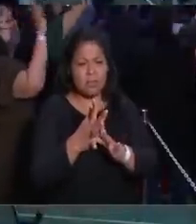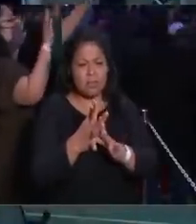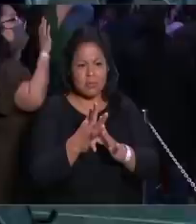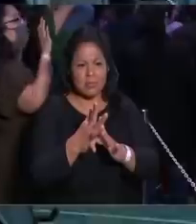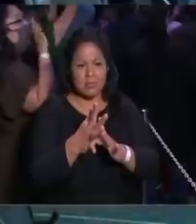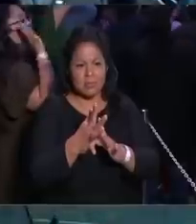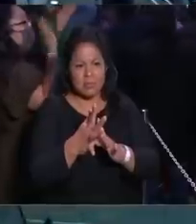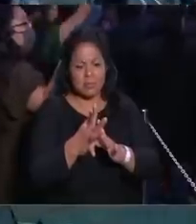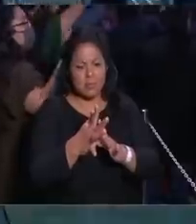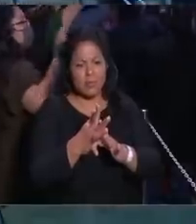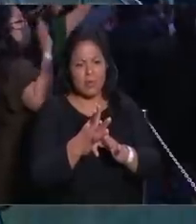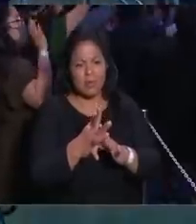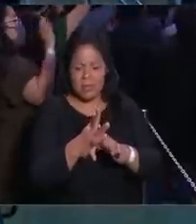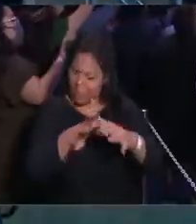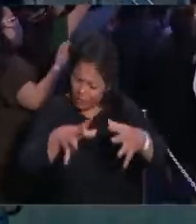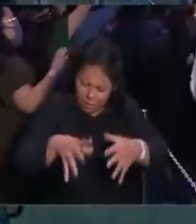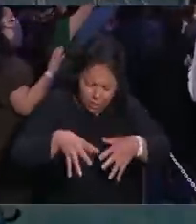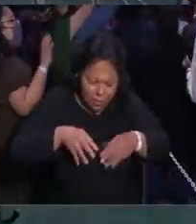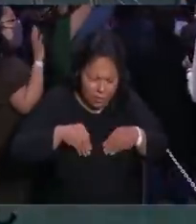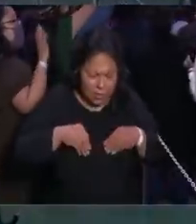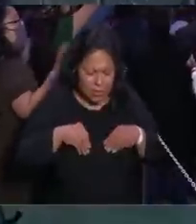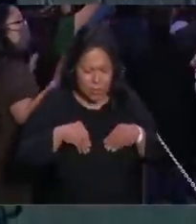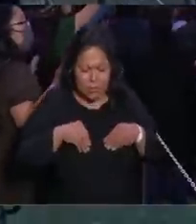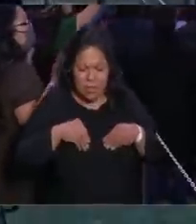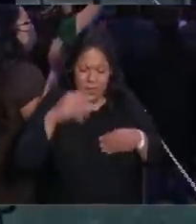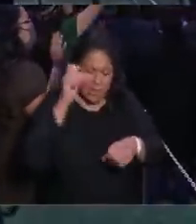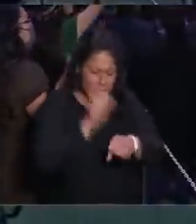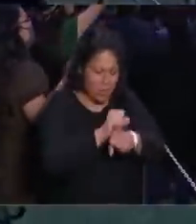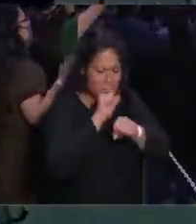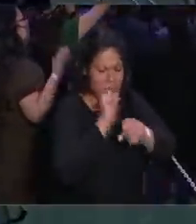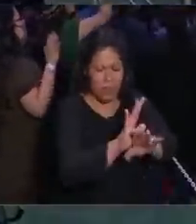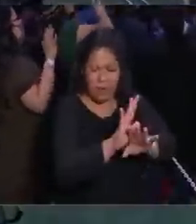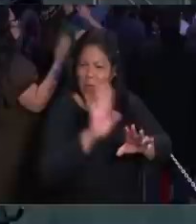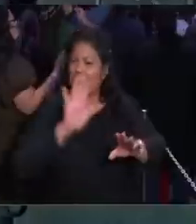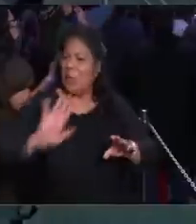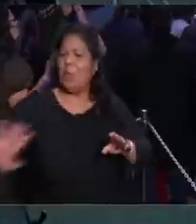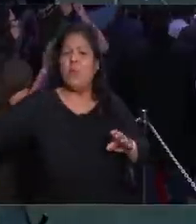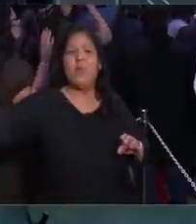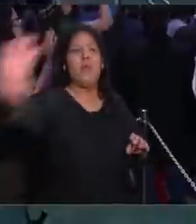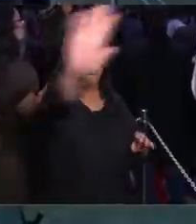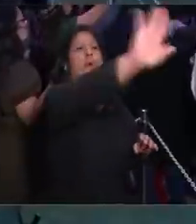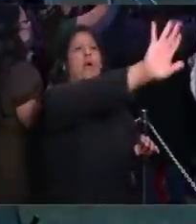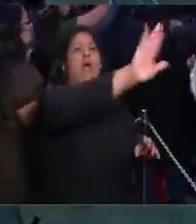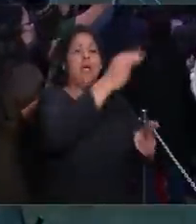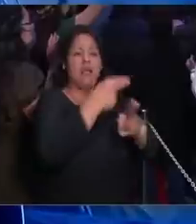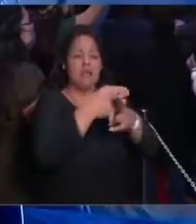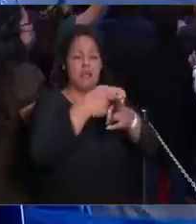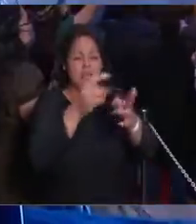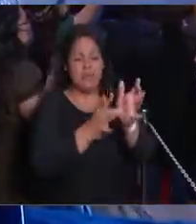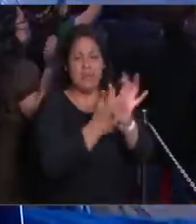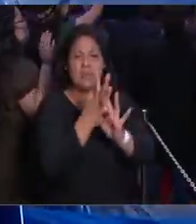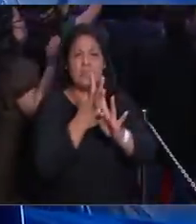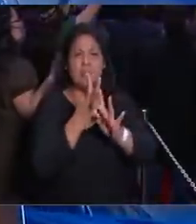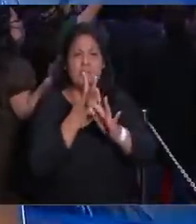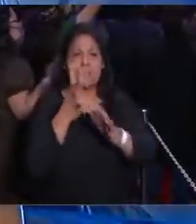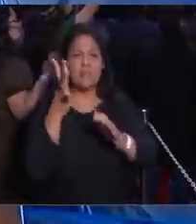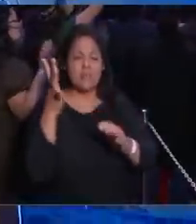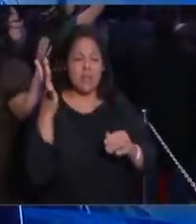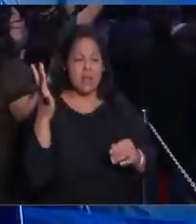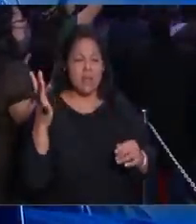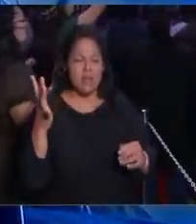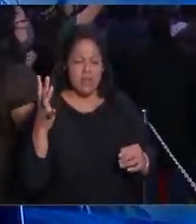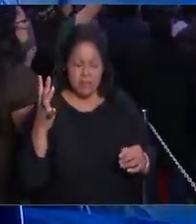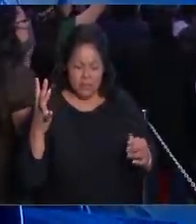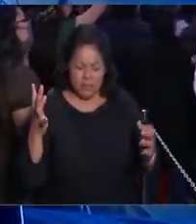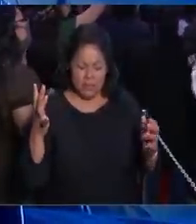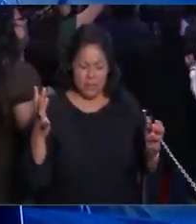de Jesús. Reciba su milagro, receive your miracle, en el nombre de Jesús, in the name